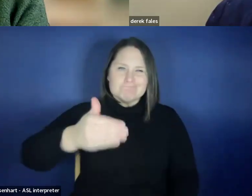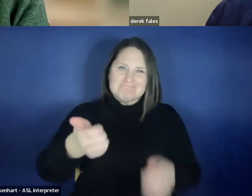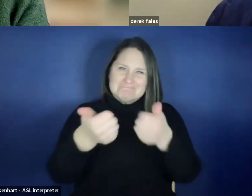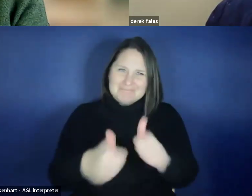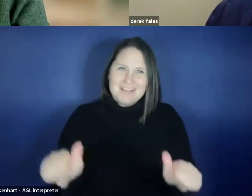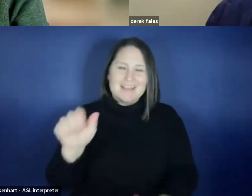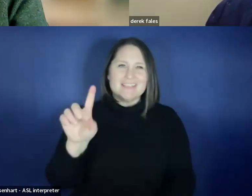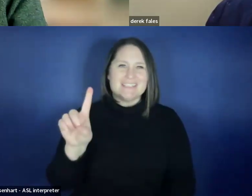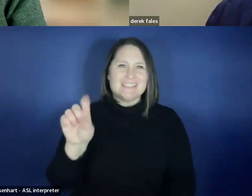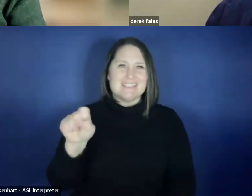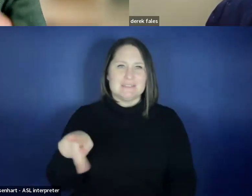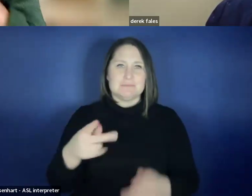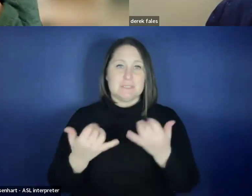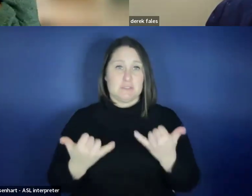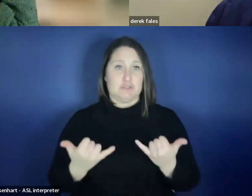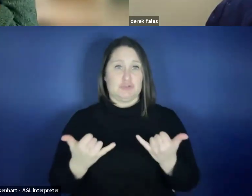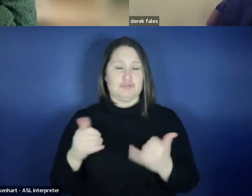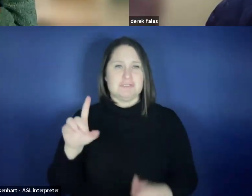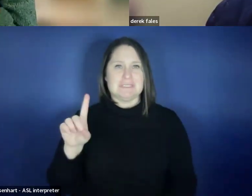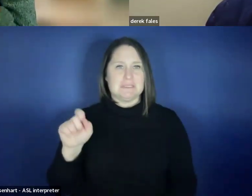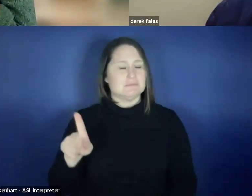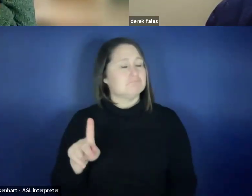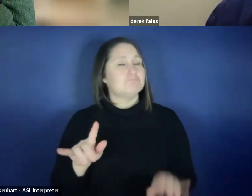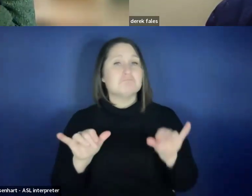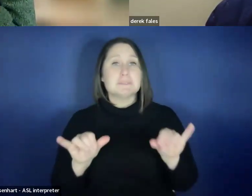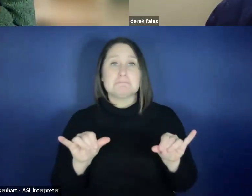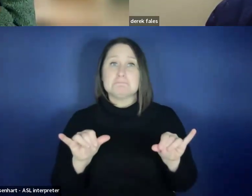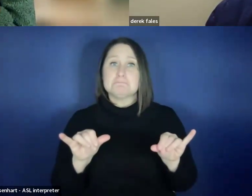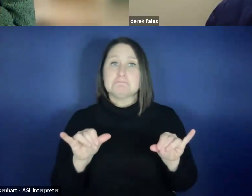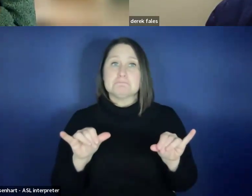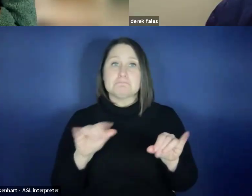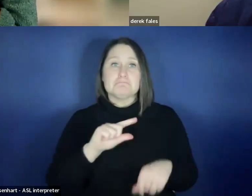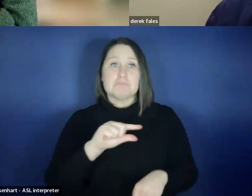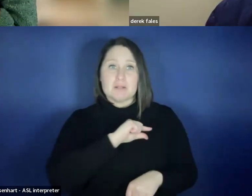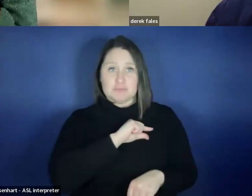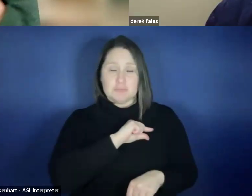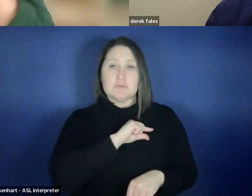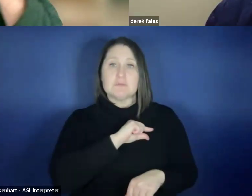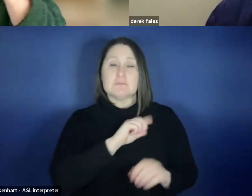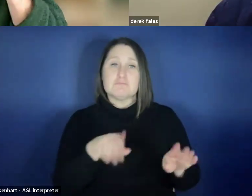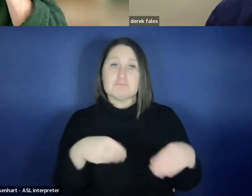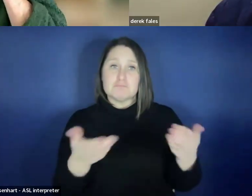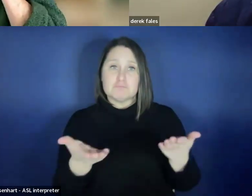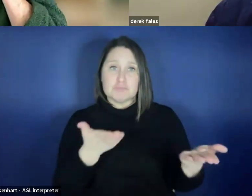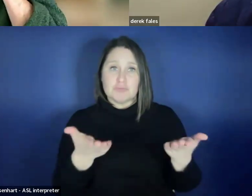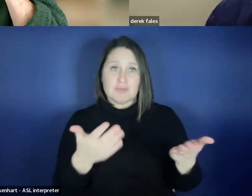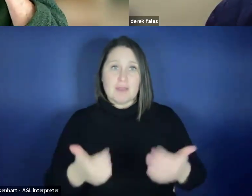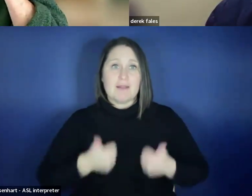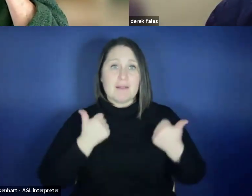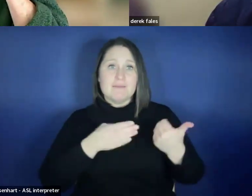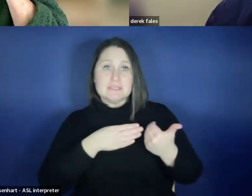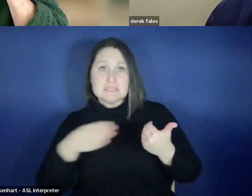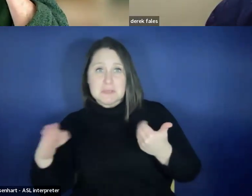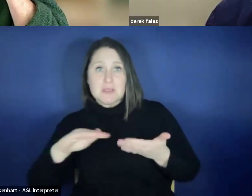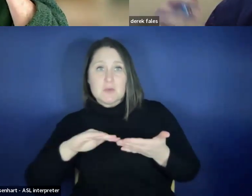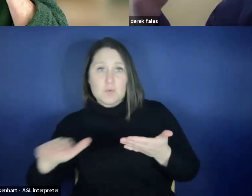who's a current DSP will continue to be able to be eligible to provide services on the lifespan,